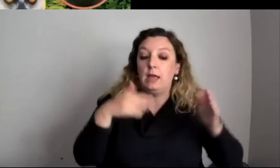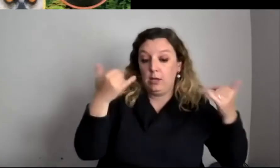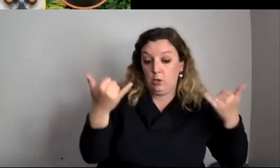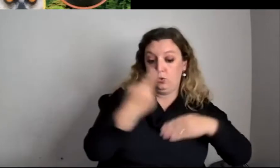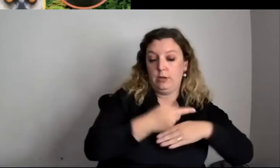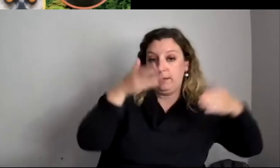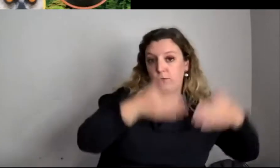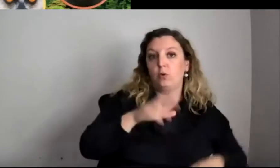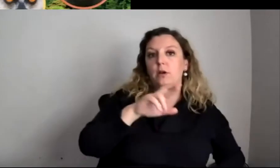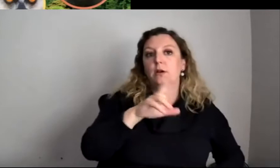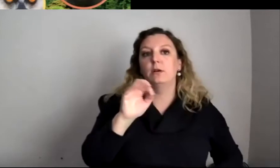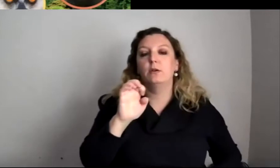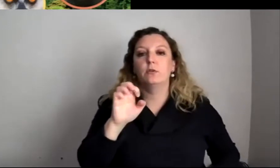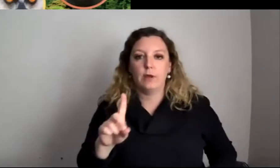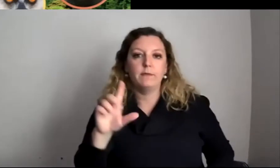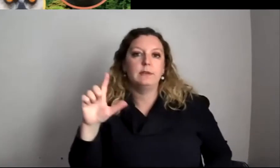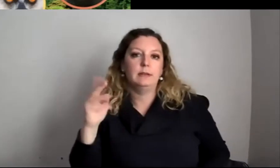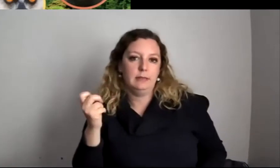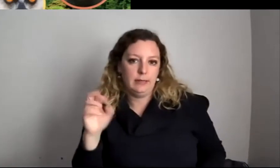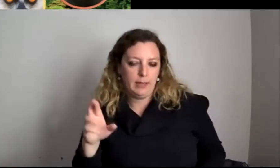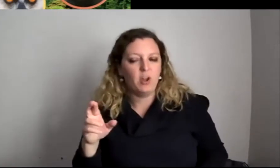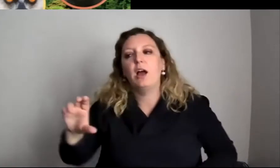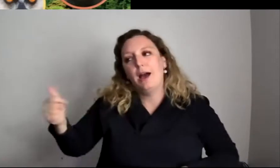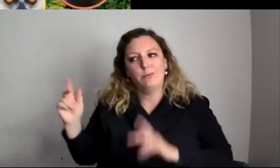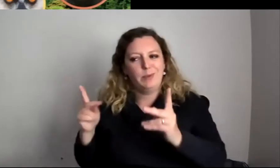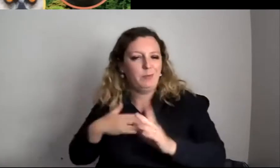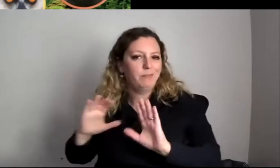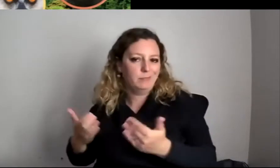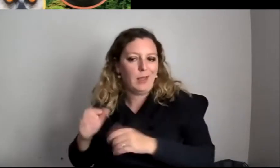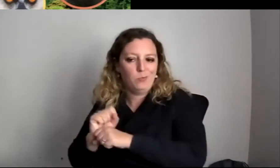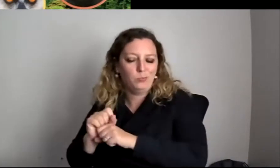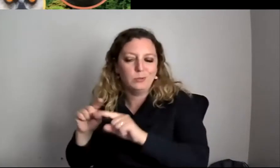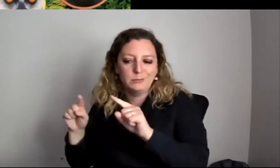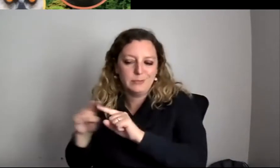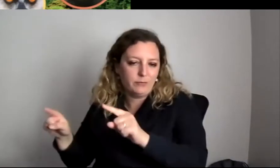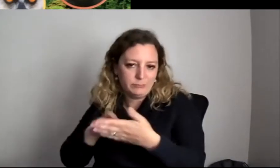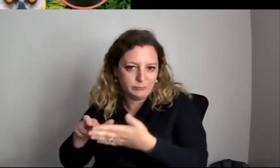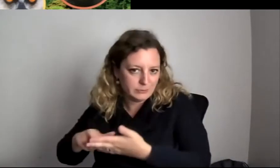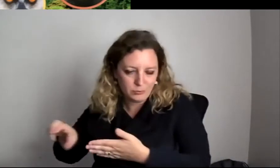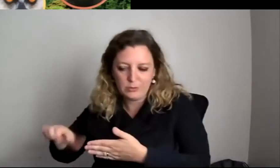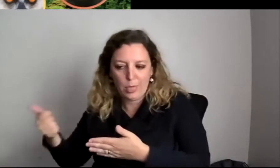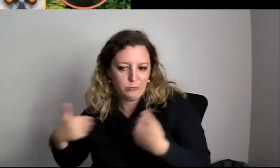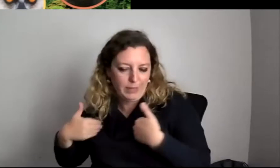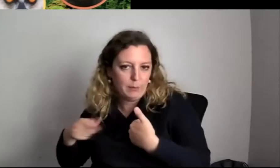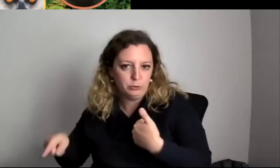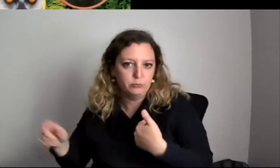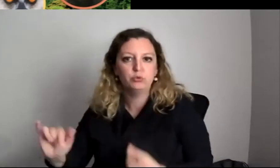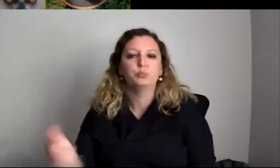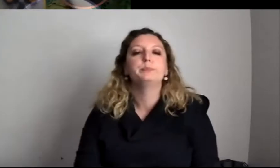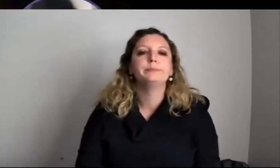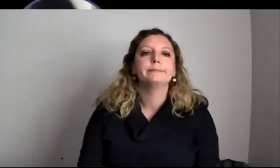today, members of my lab are currently working on similar studies in a whole bunch of different lemurs and other primates